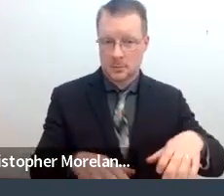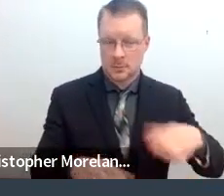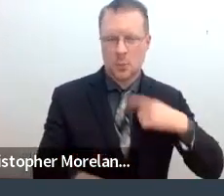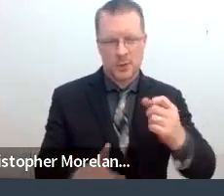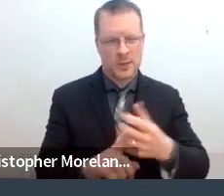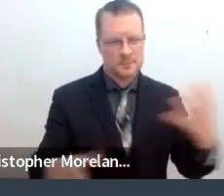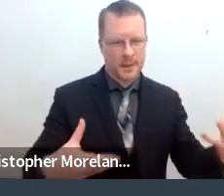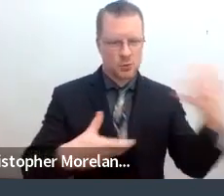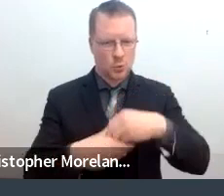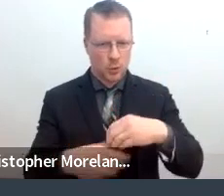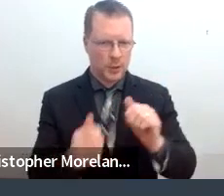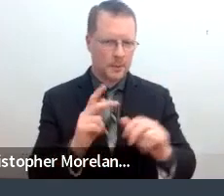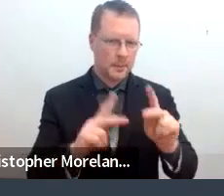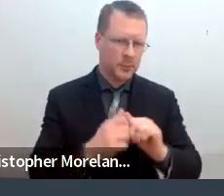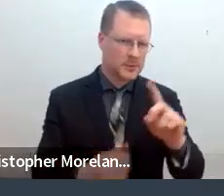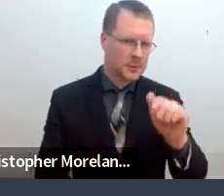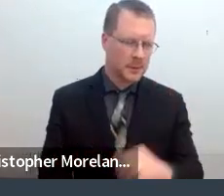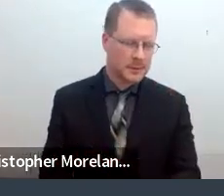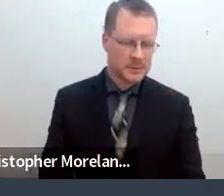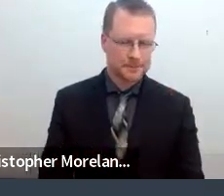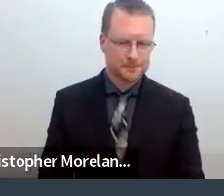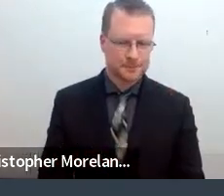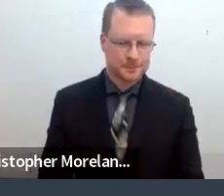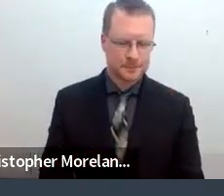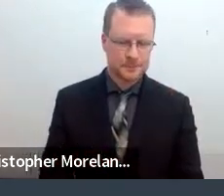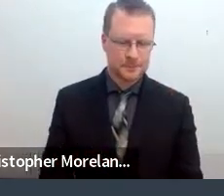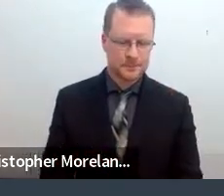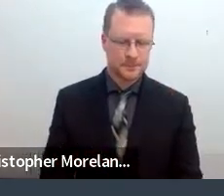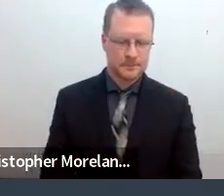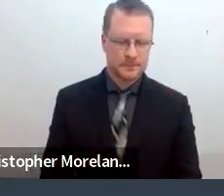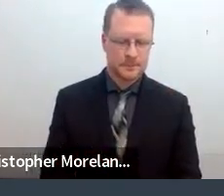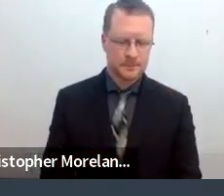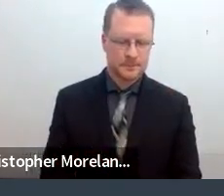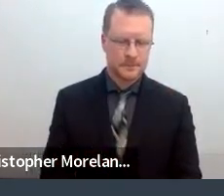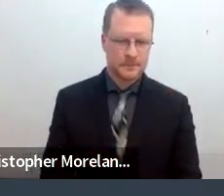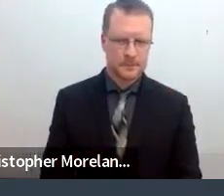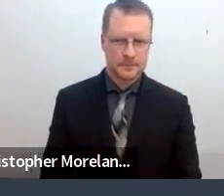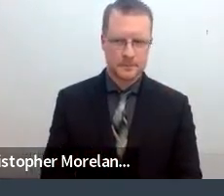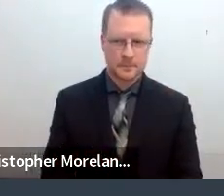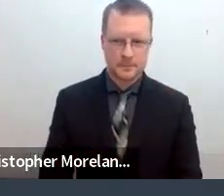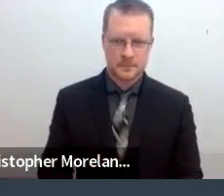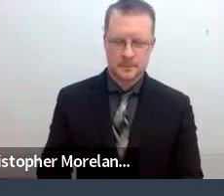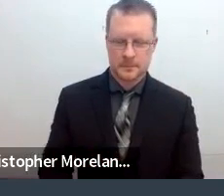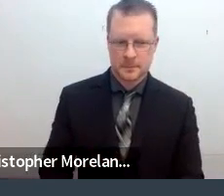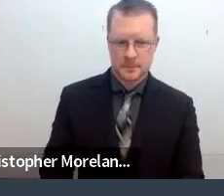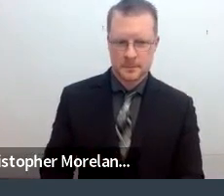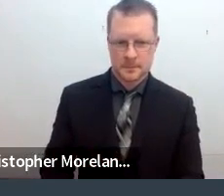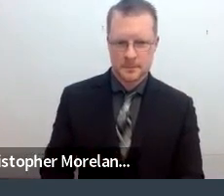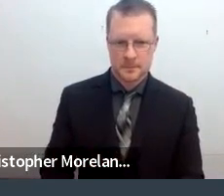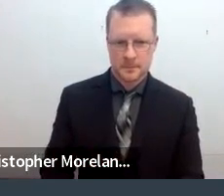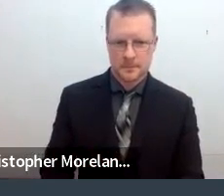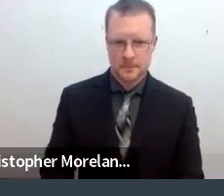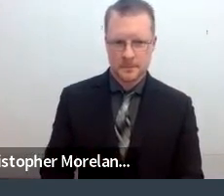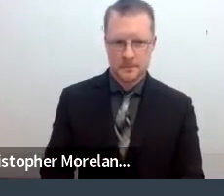This work is being done, but we need to further the work by including people with disabilities.